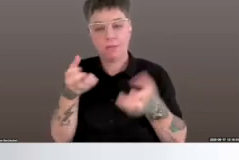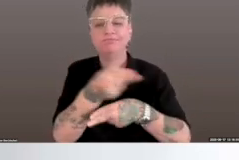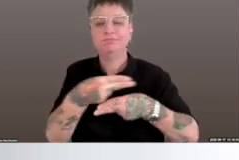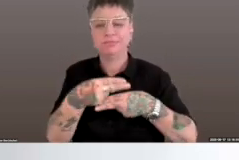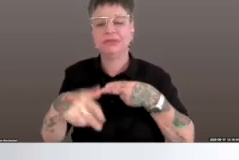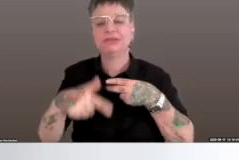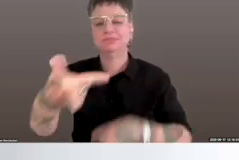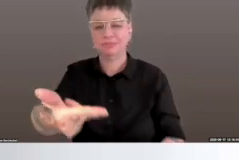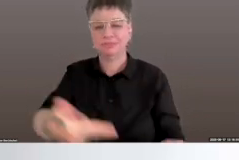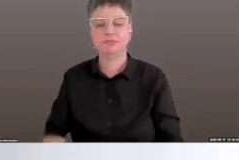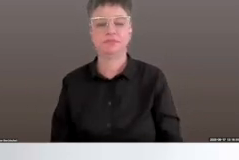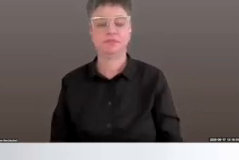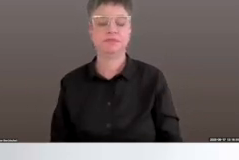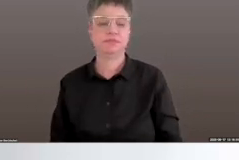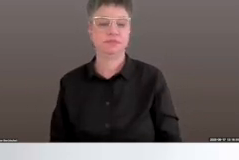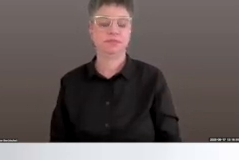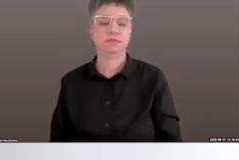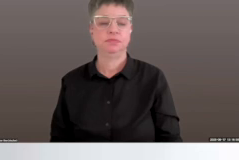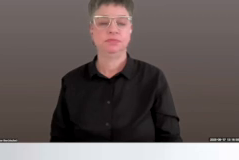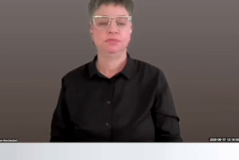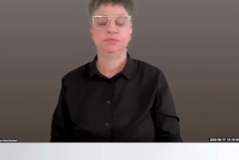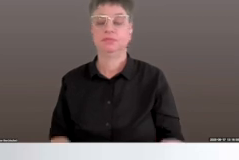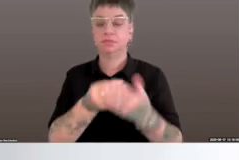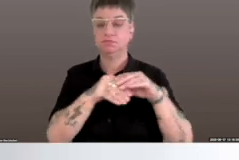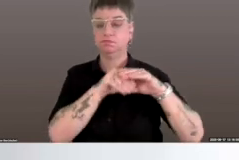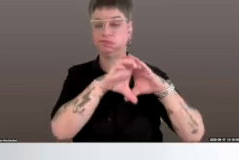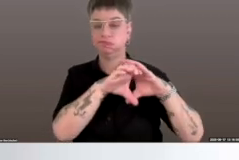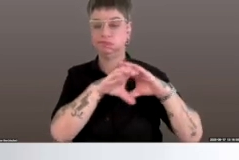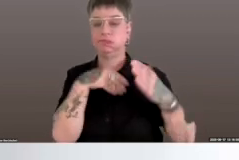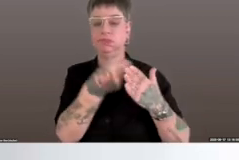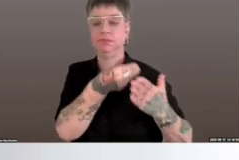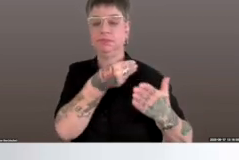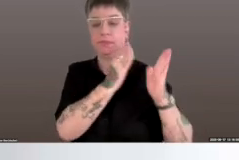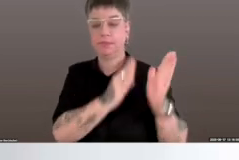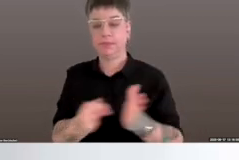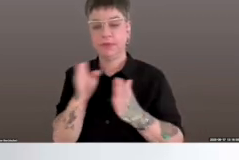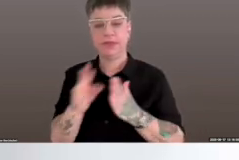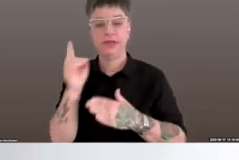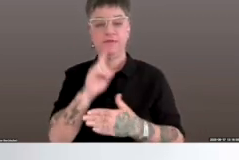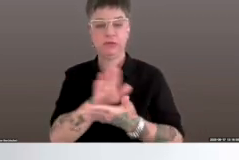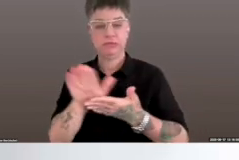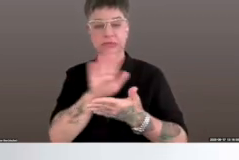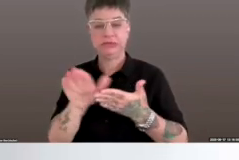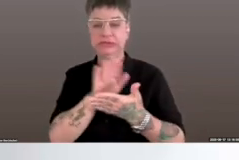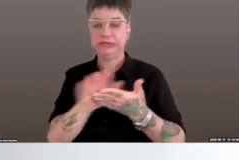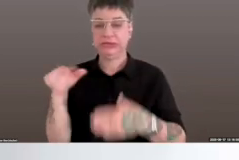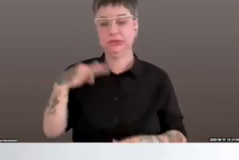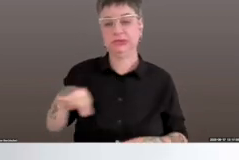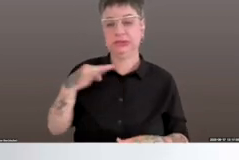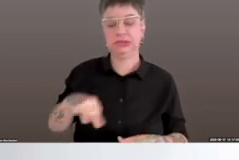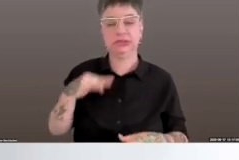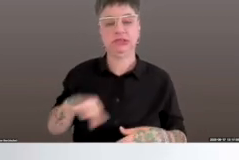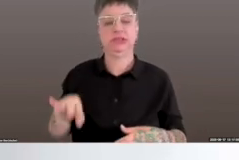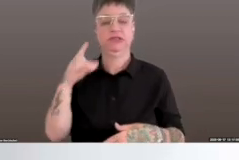The funding plan for clean transportation incentives covers projects under the Air Quality